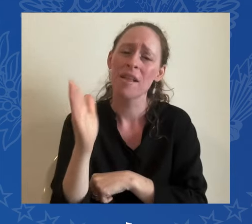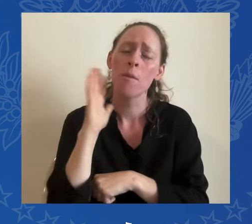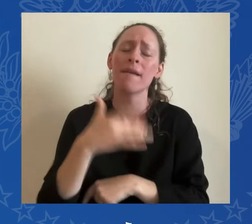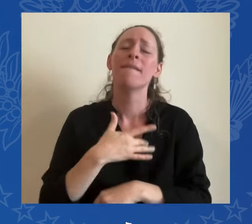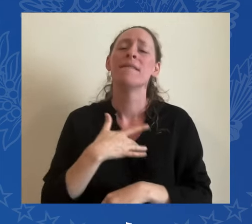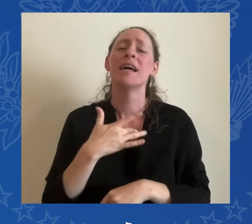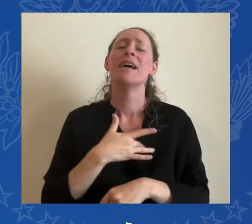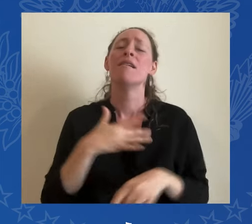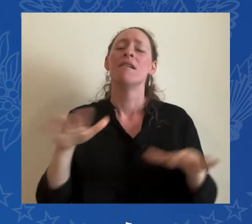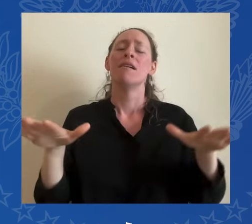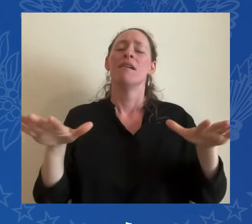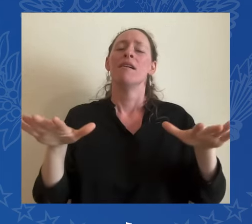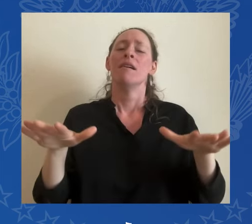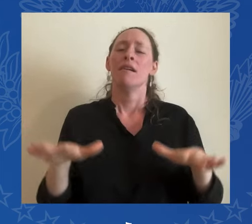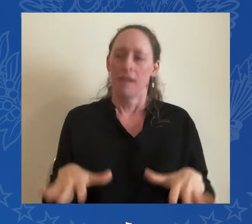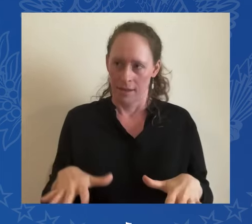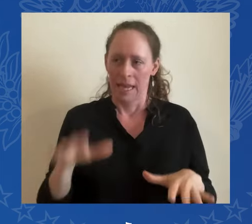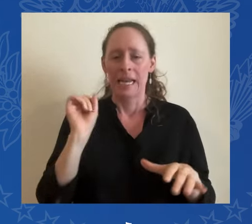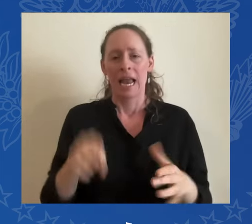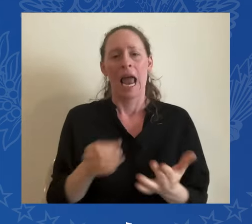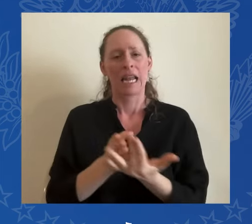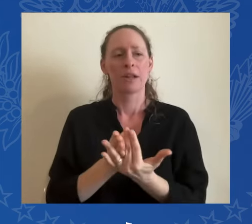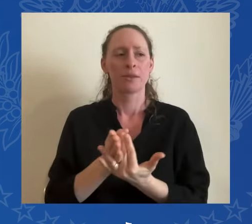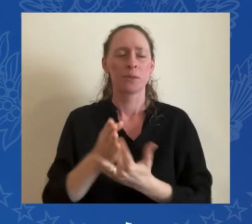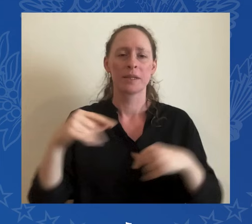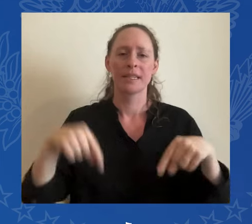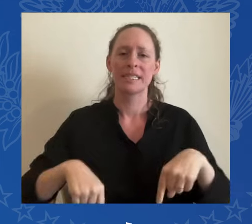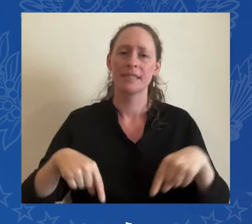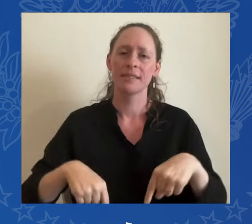from the bottom of our heart is that day will come sooner than later.